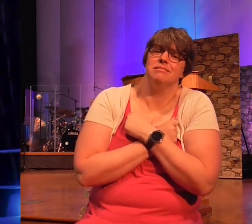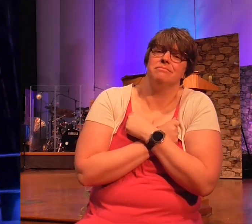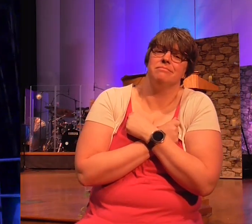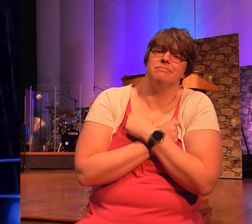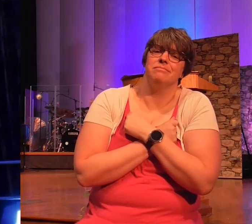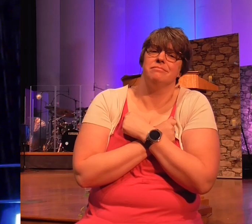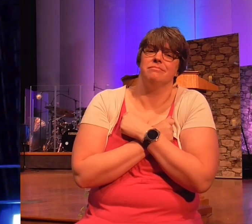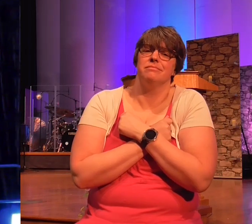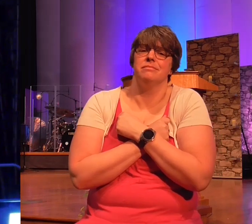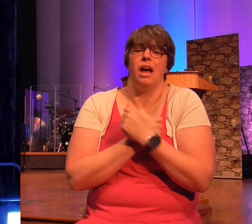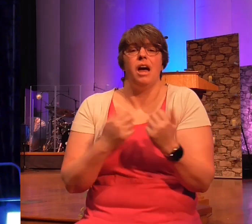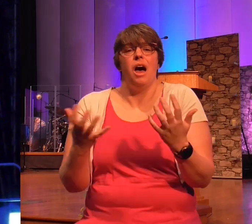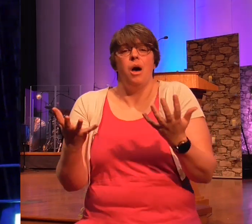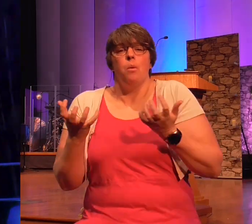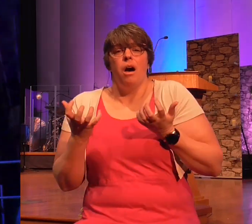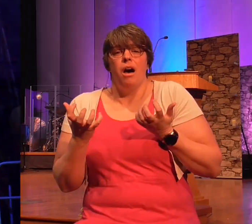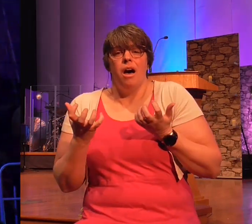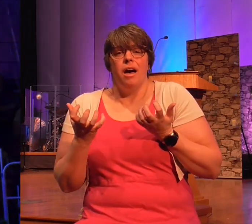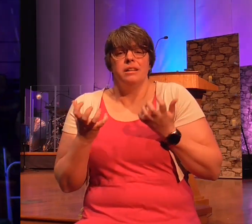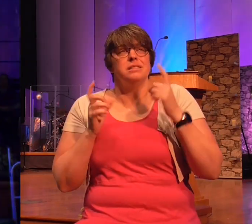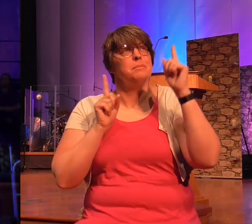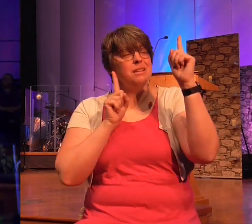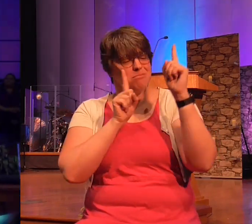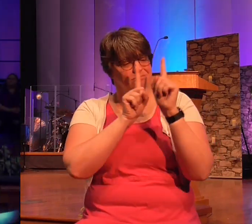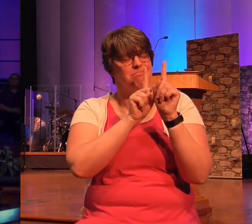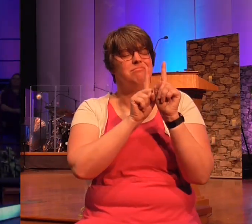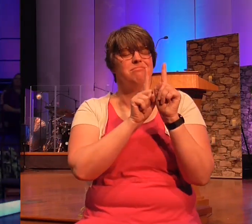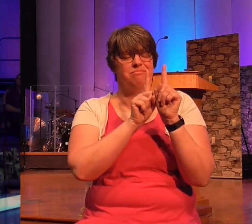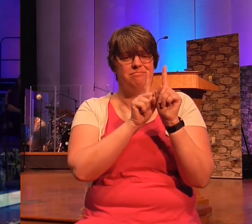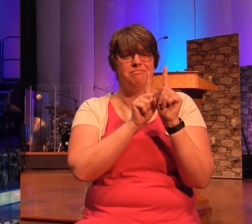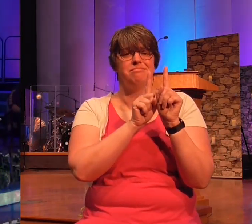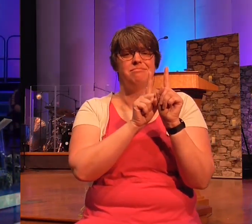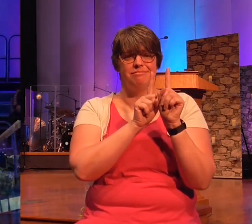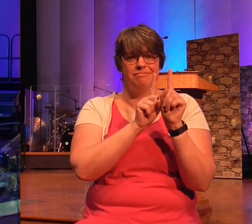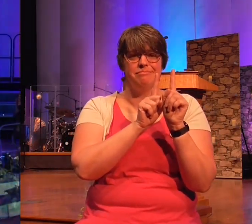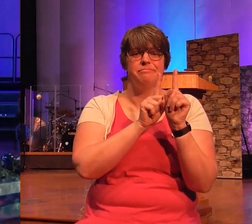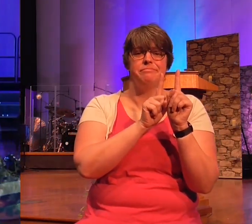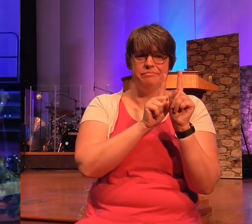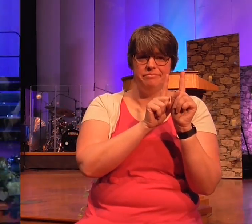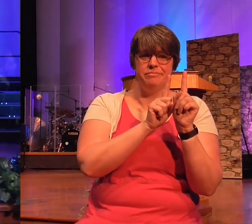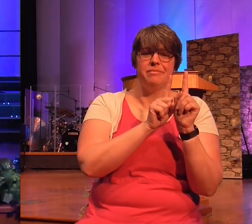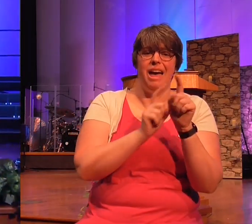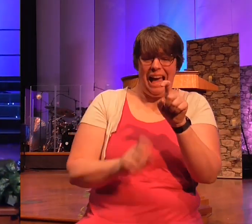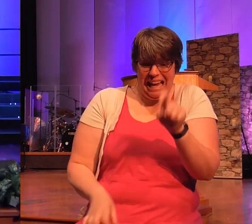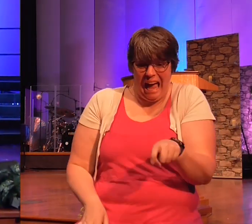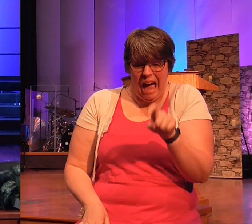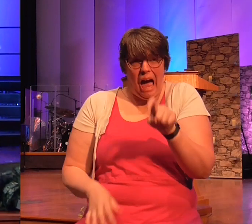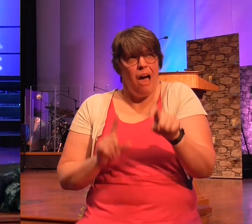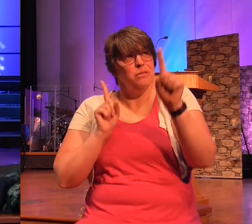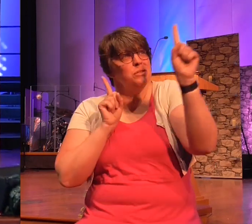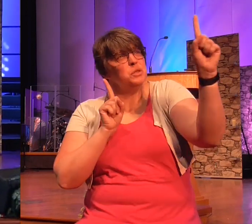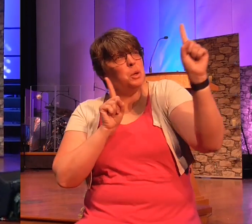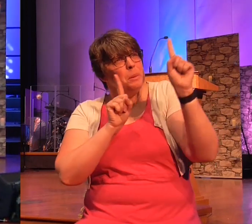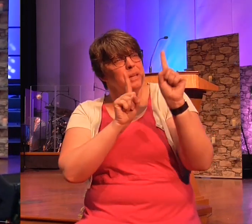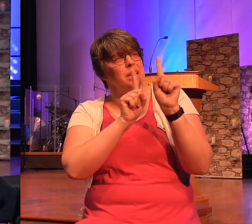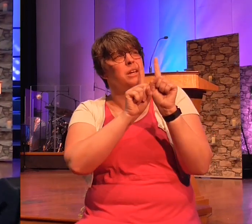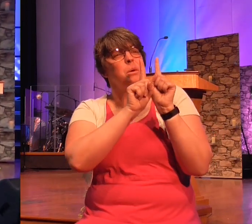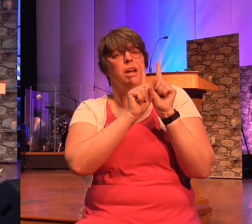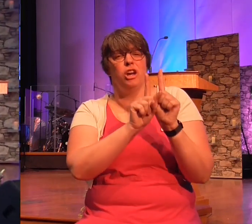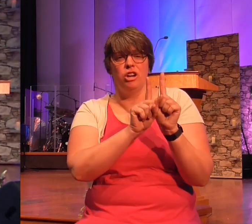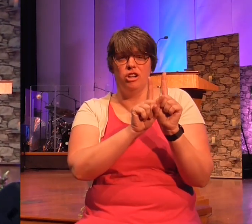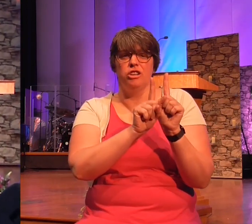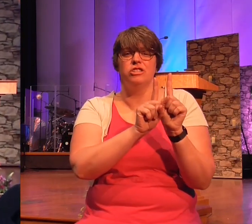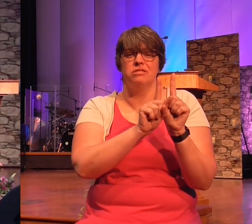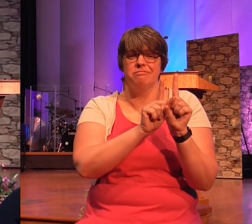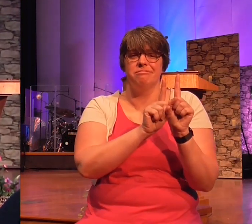everything. I want to be where you are. I gotta be where you